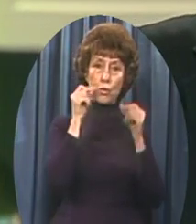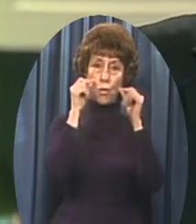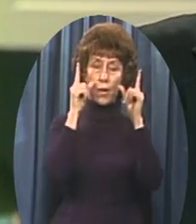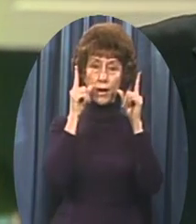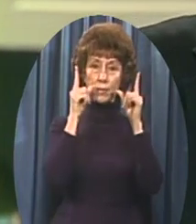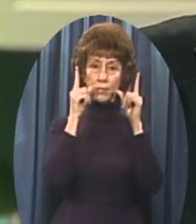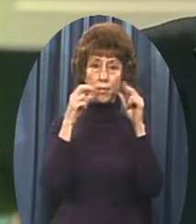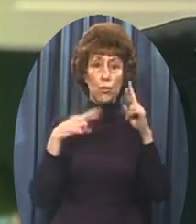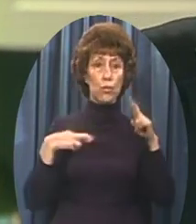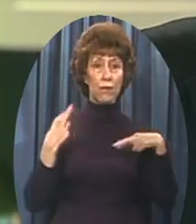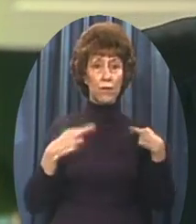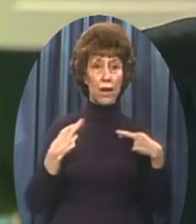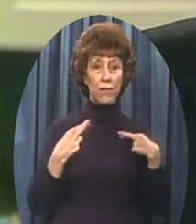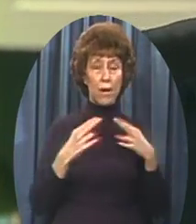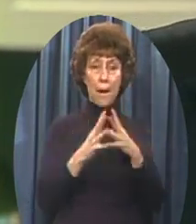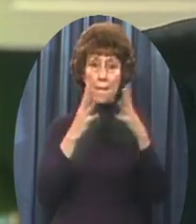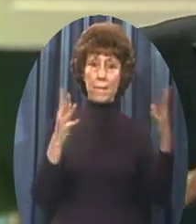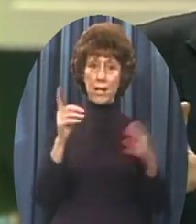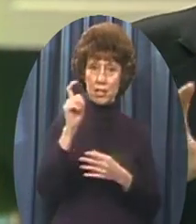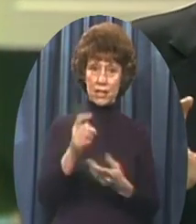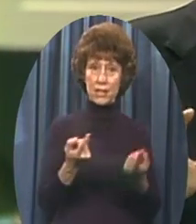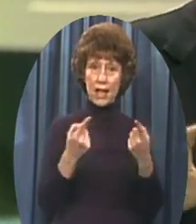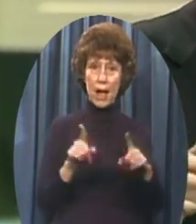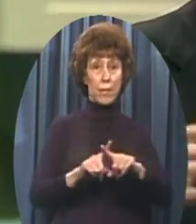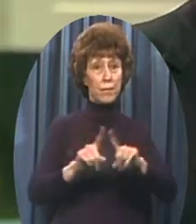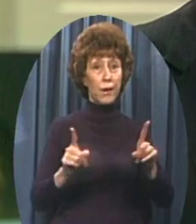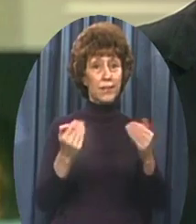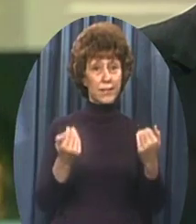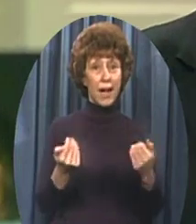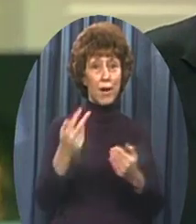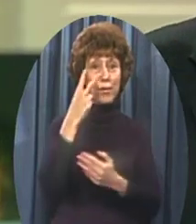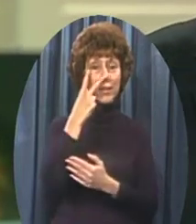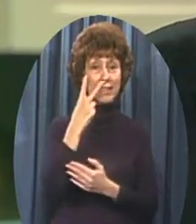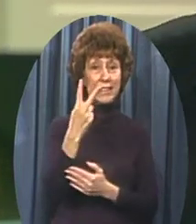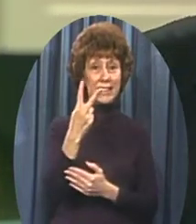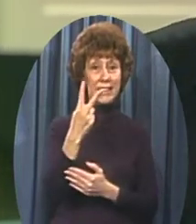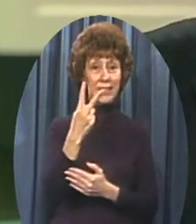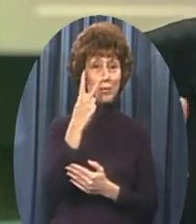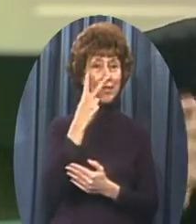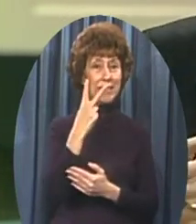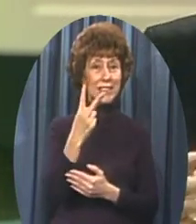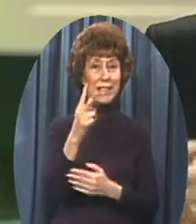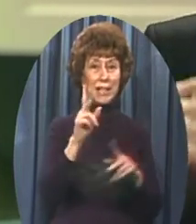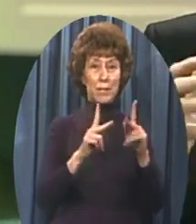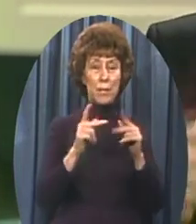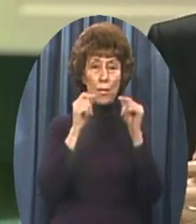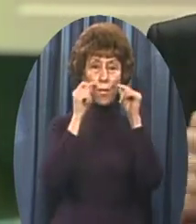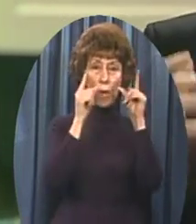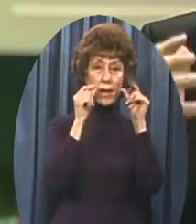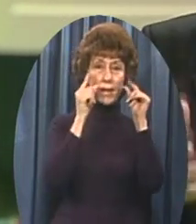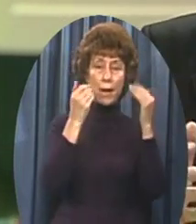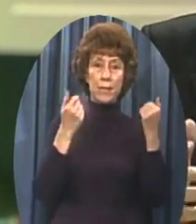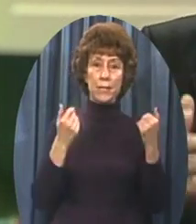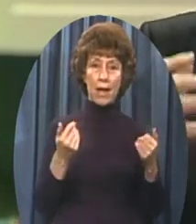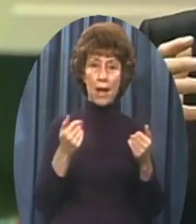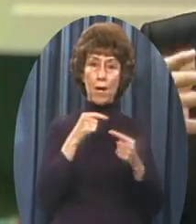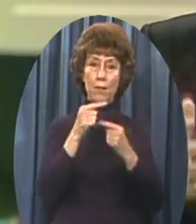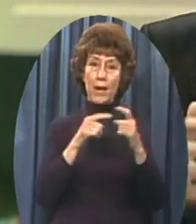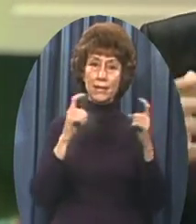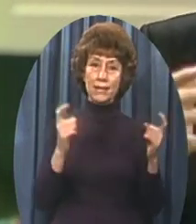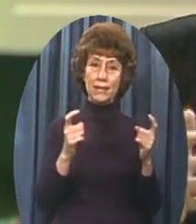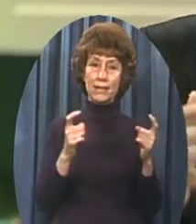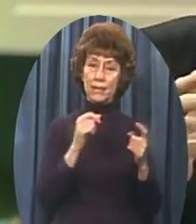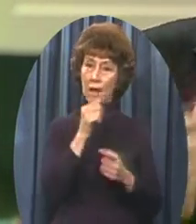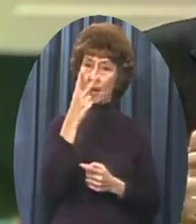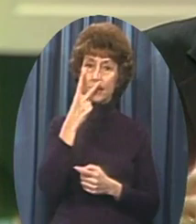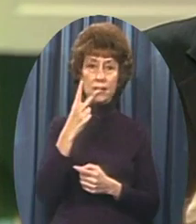to happen yet, but at least we're beginning to see a consciousness today that wasn't here 2 years ago, a consciousness of morality, of the family, of